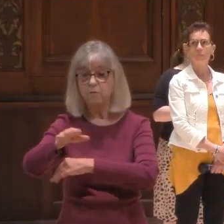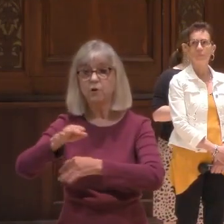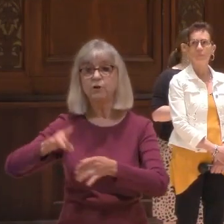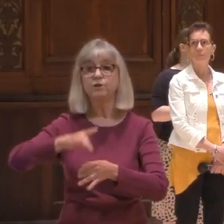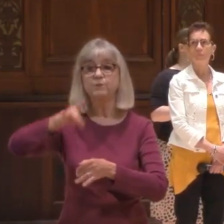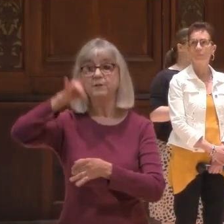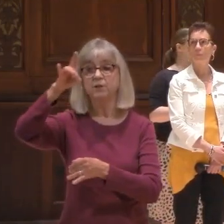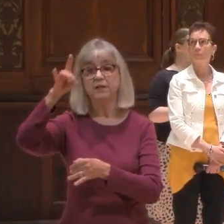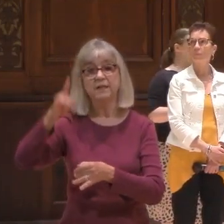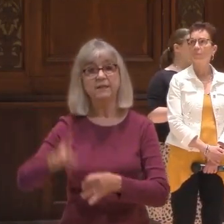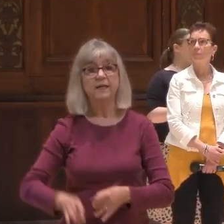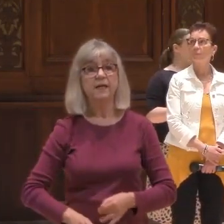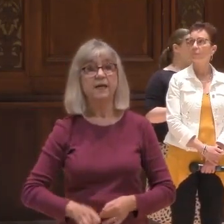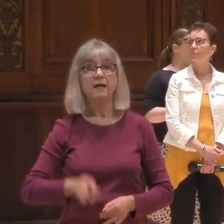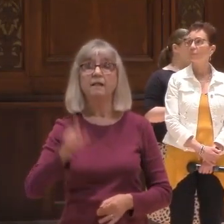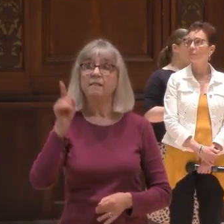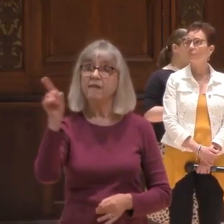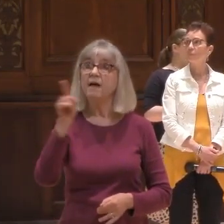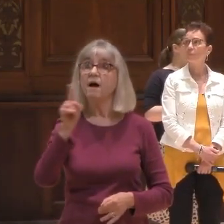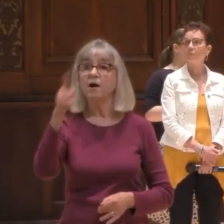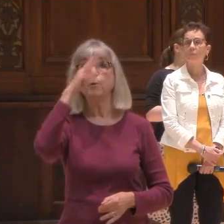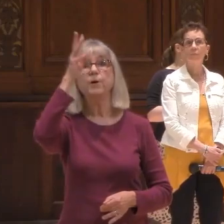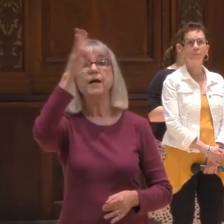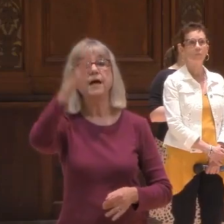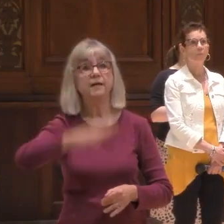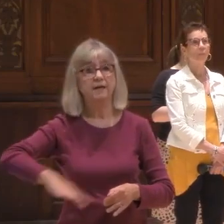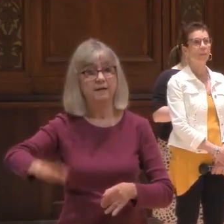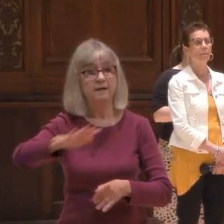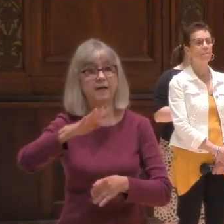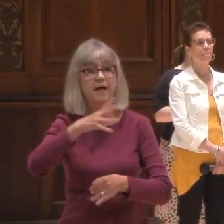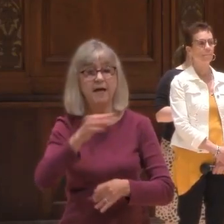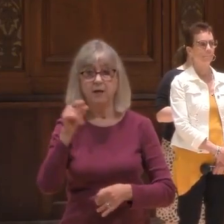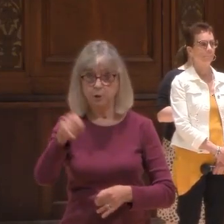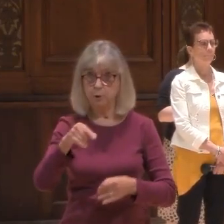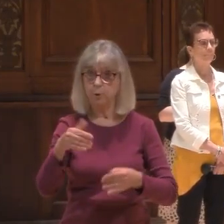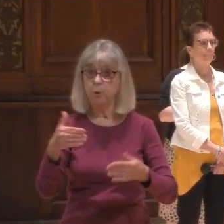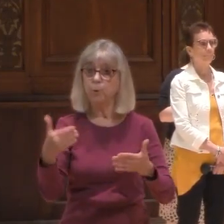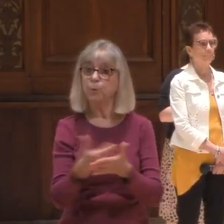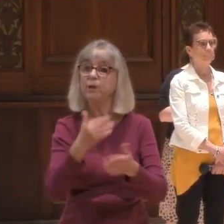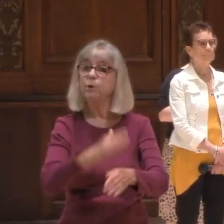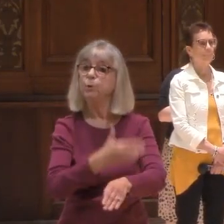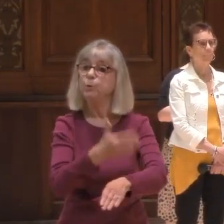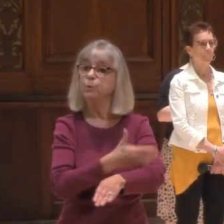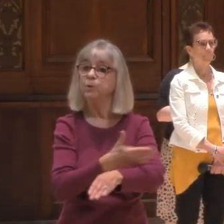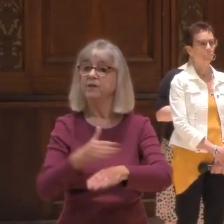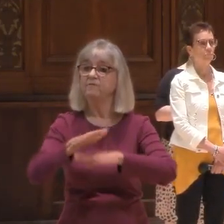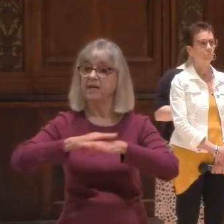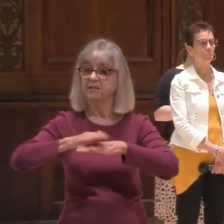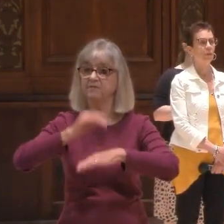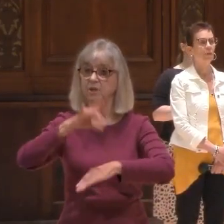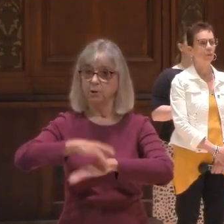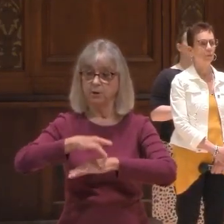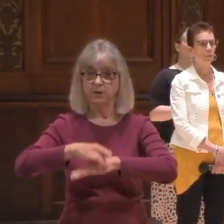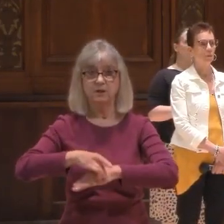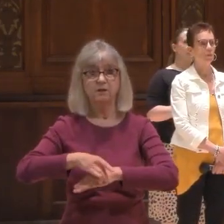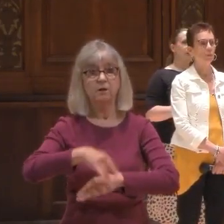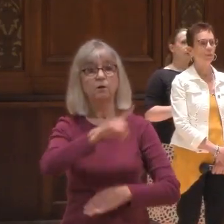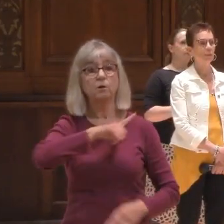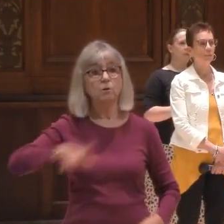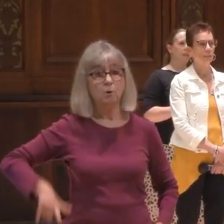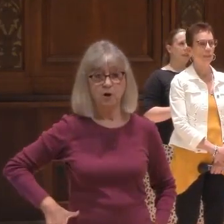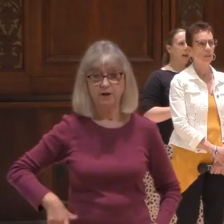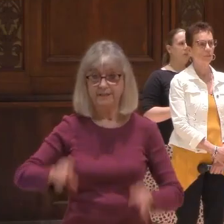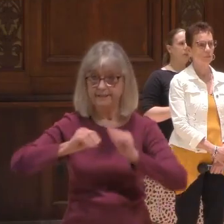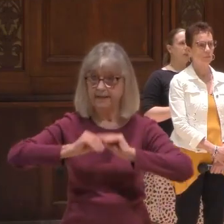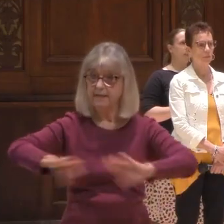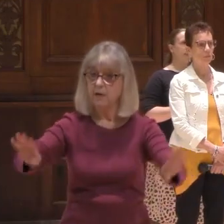Spirit, they are created, and you renew the face of the earth. Lord,